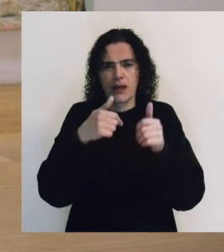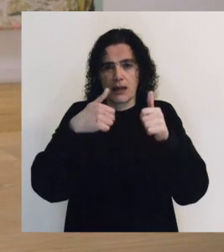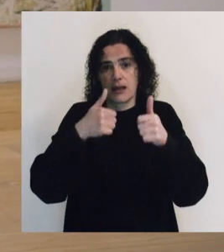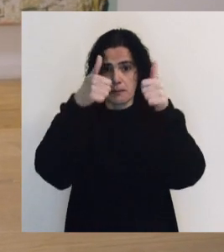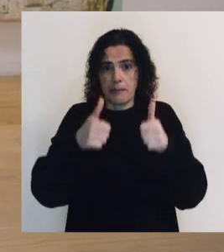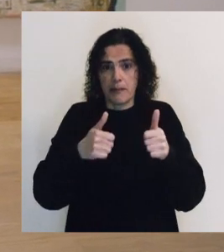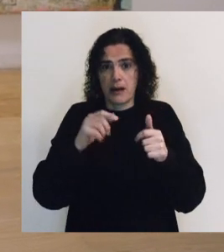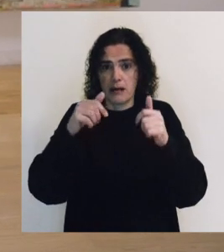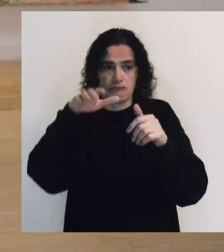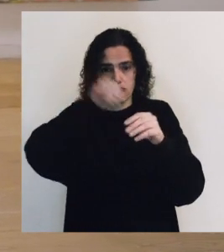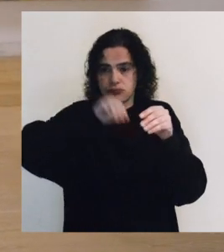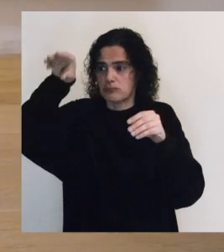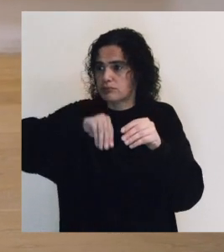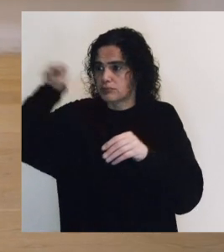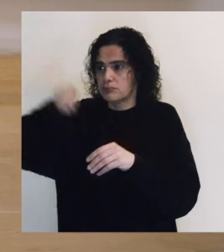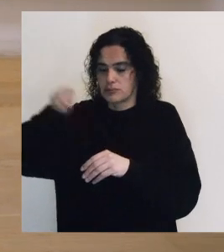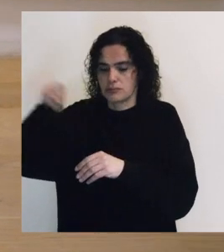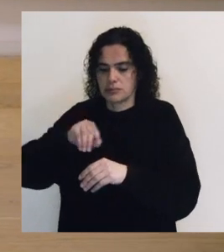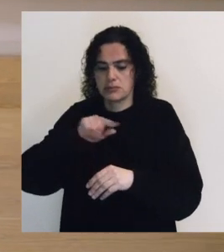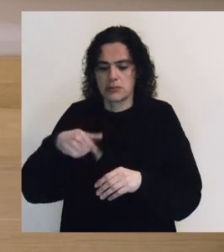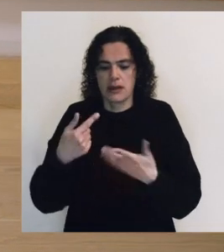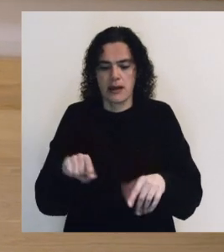of the city. So they carry this